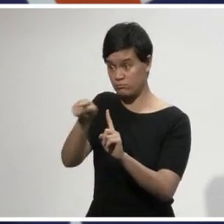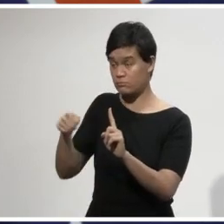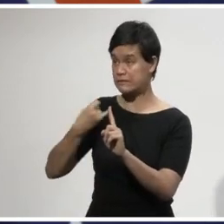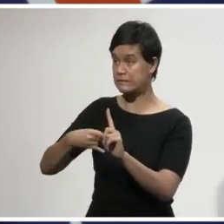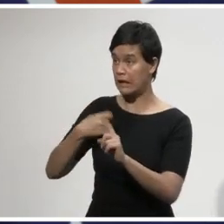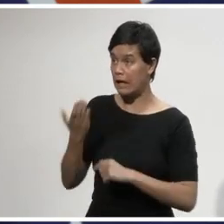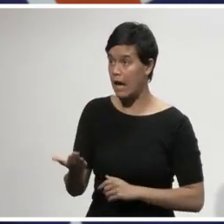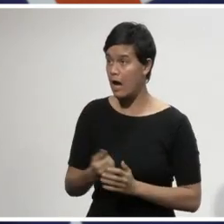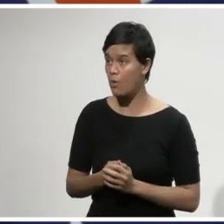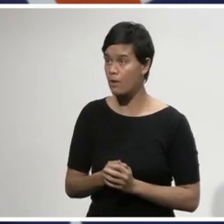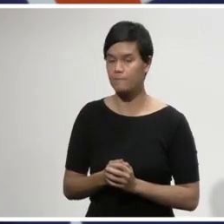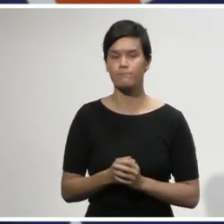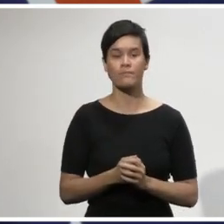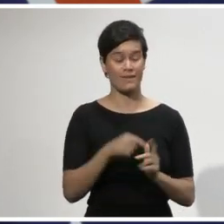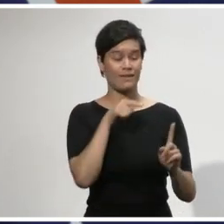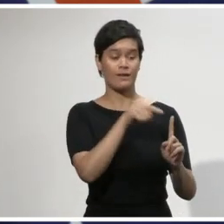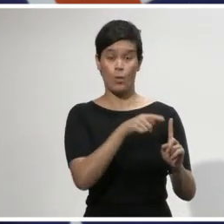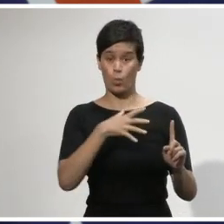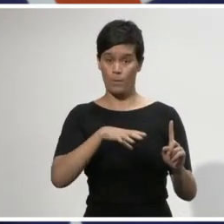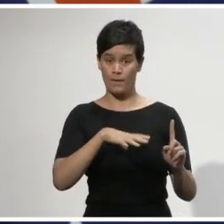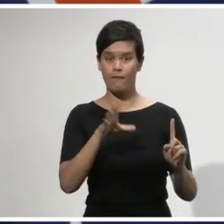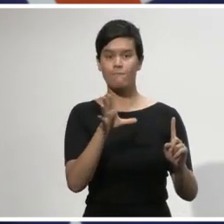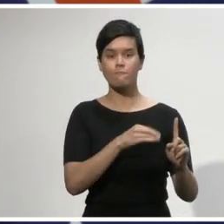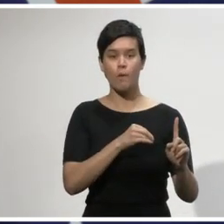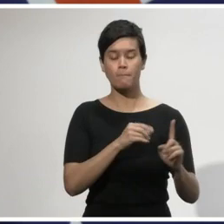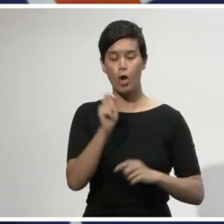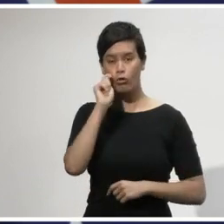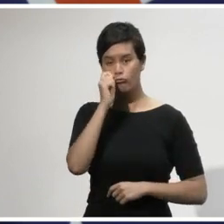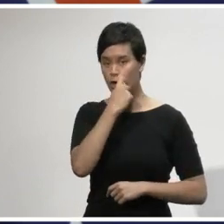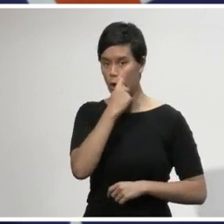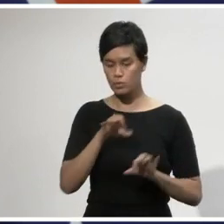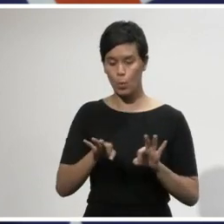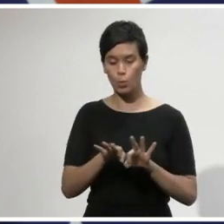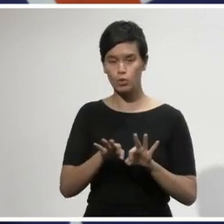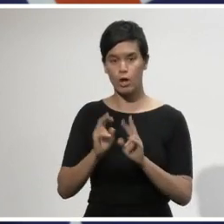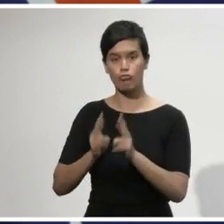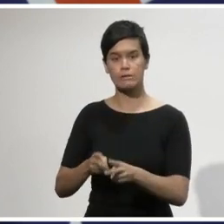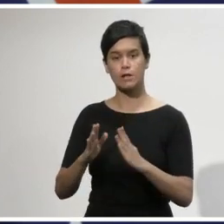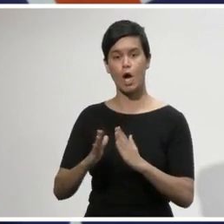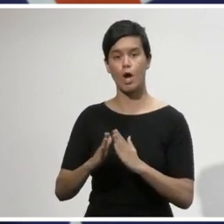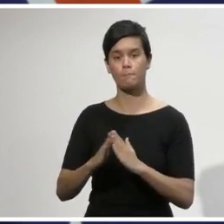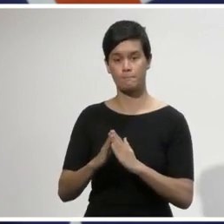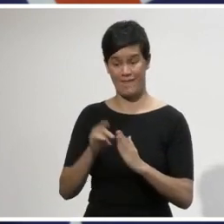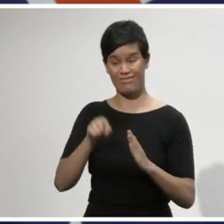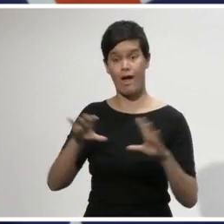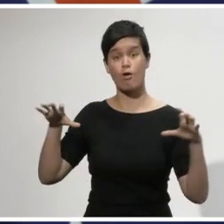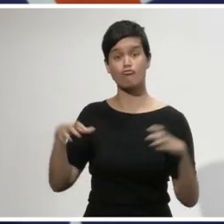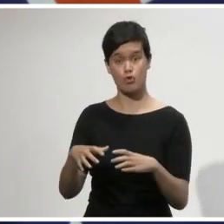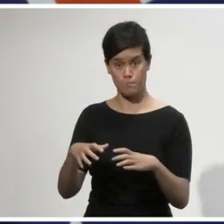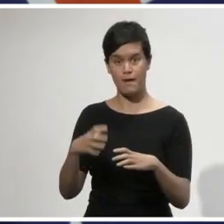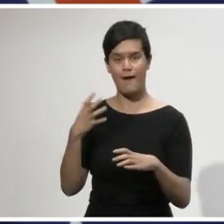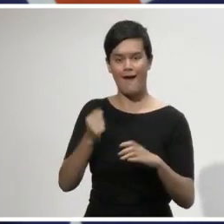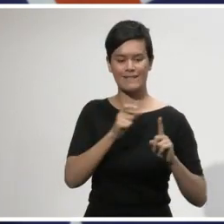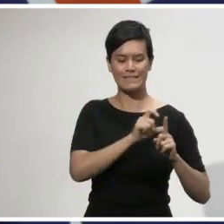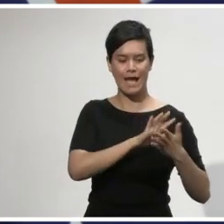the woman was part of a group from the Rosewood Rest Home, and they are being investigated as a group by Canterbury District